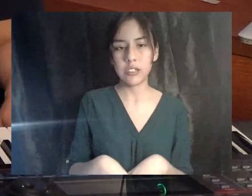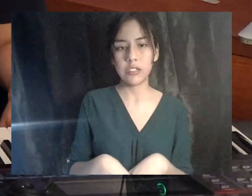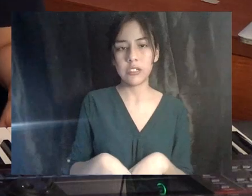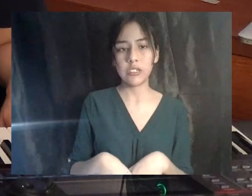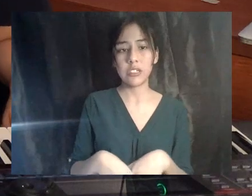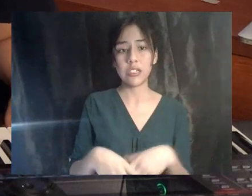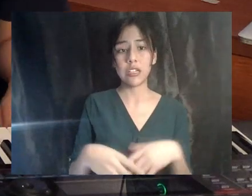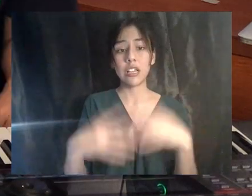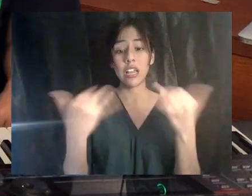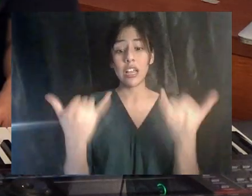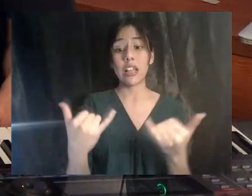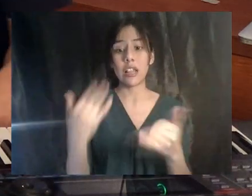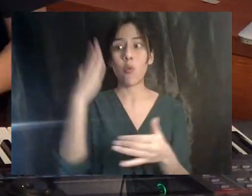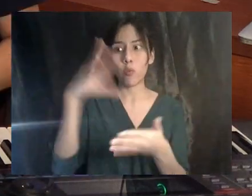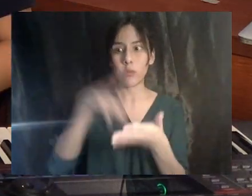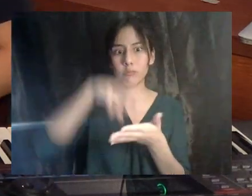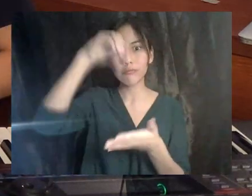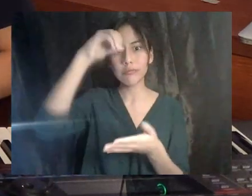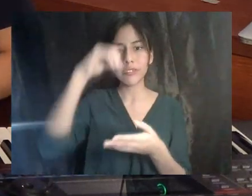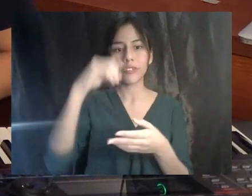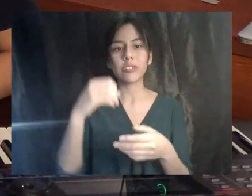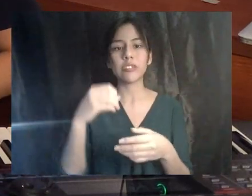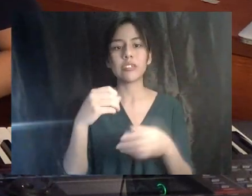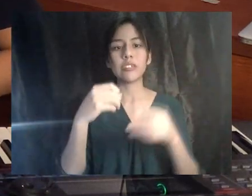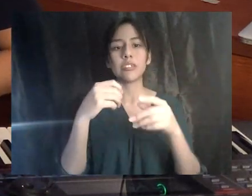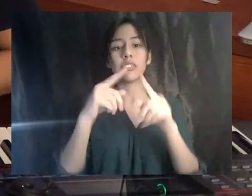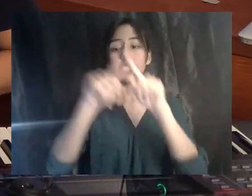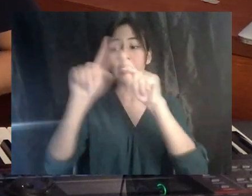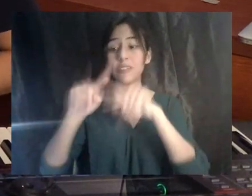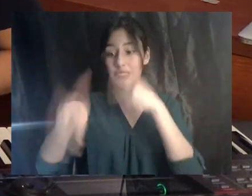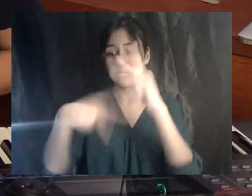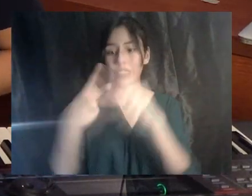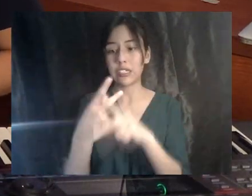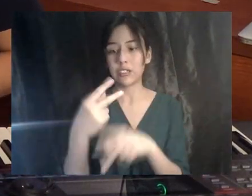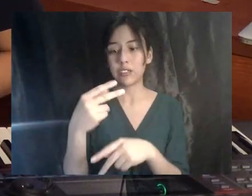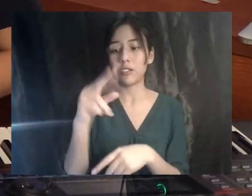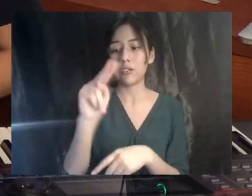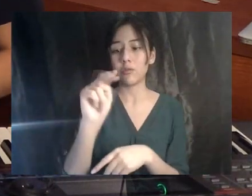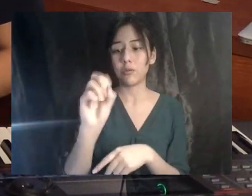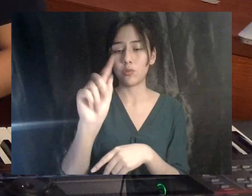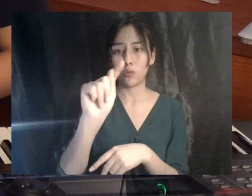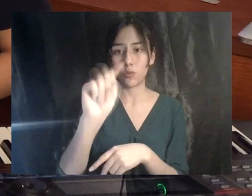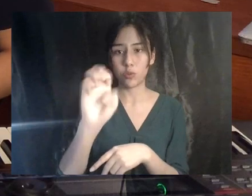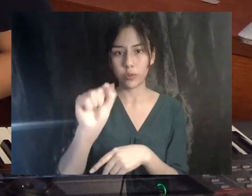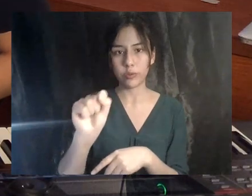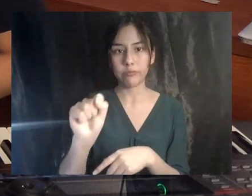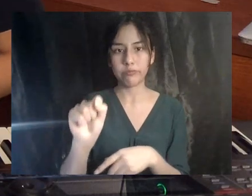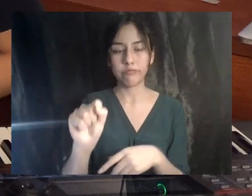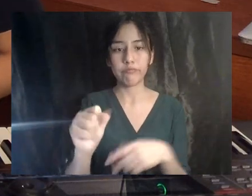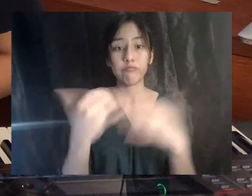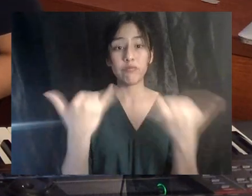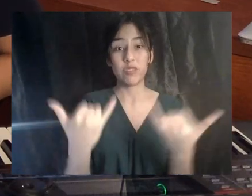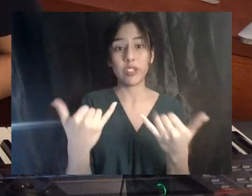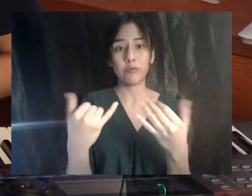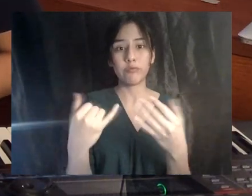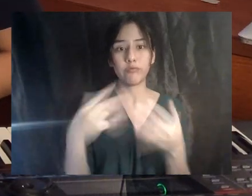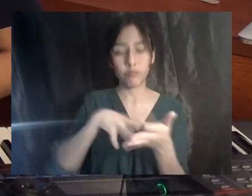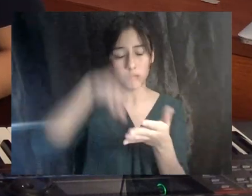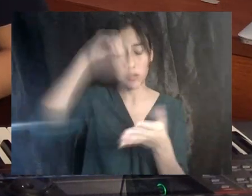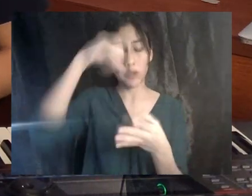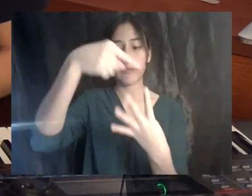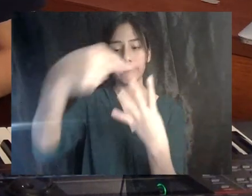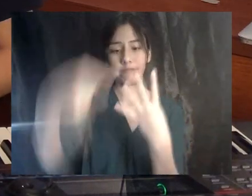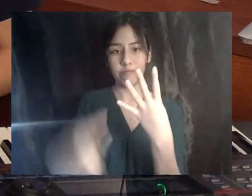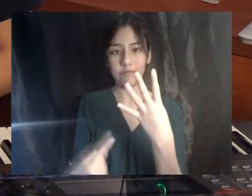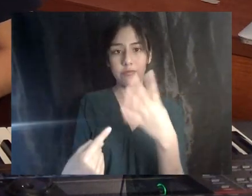kinds of notes that we have on our staff. Today we'll be looking at 4 different kinds of notes that we have, starting